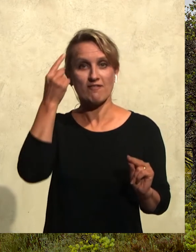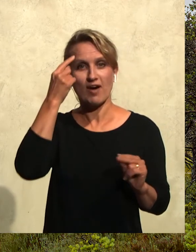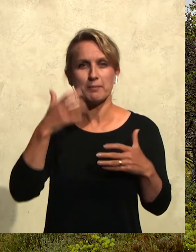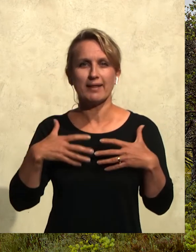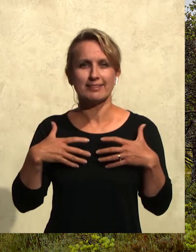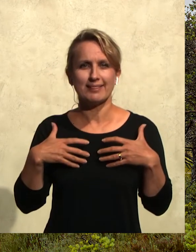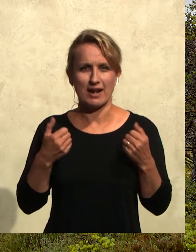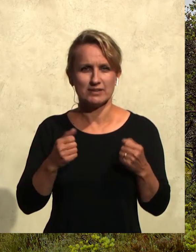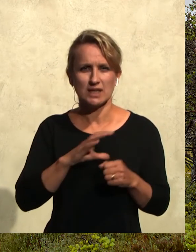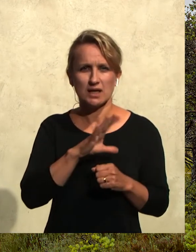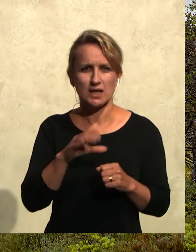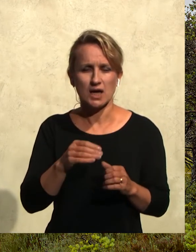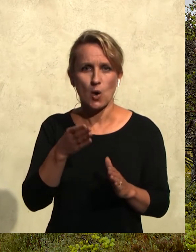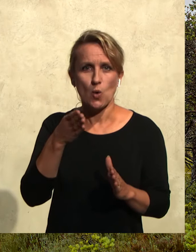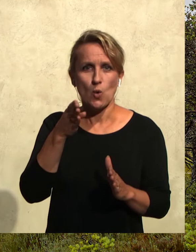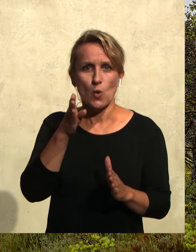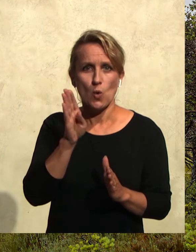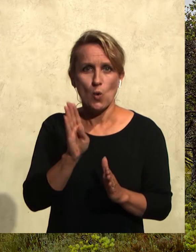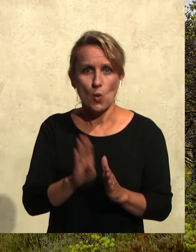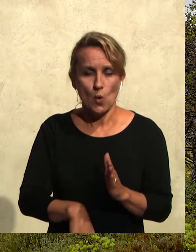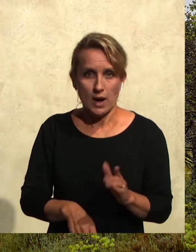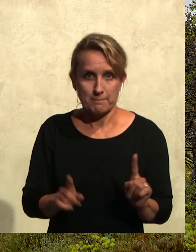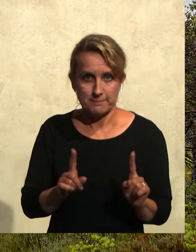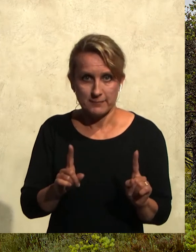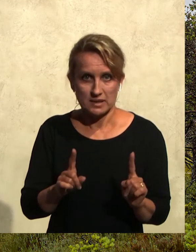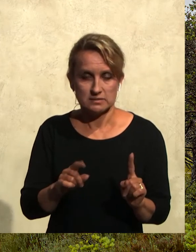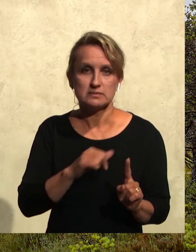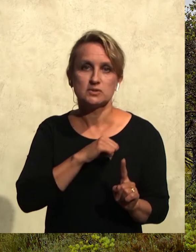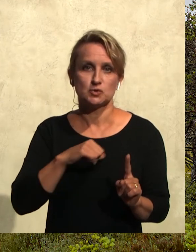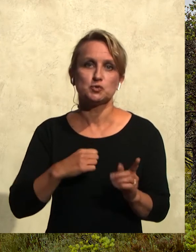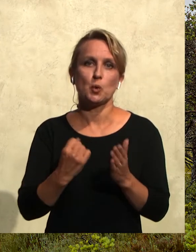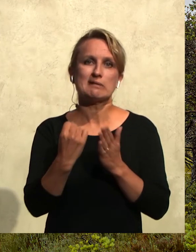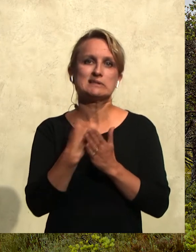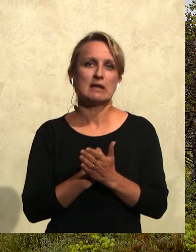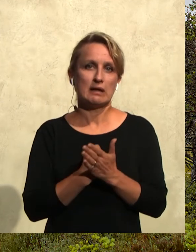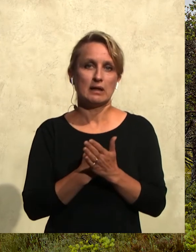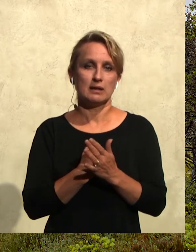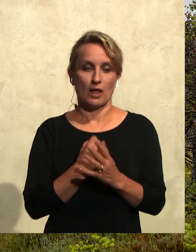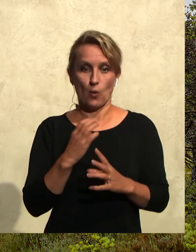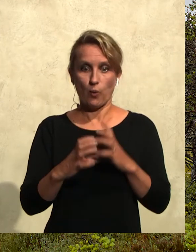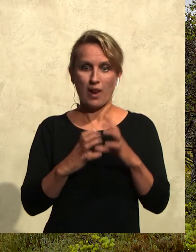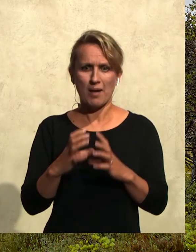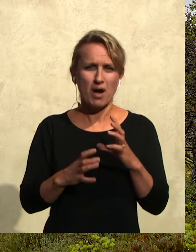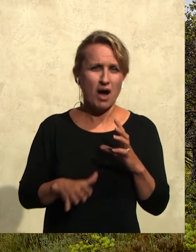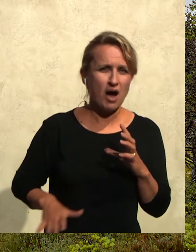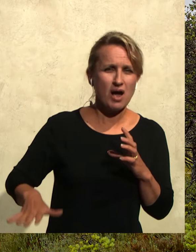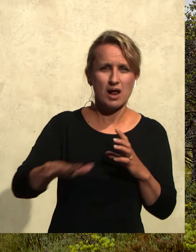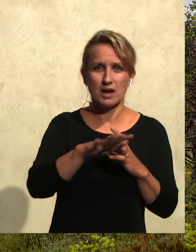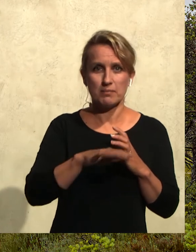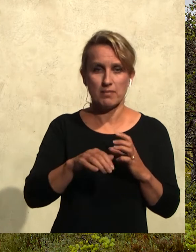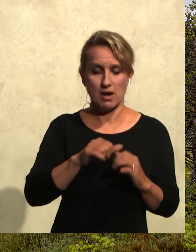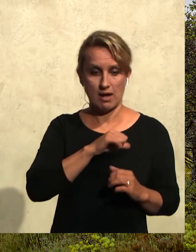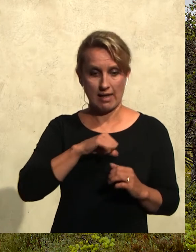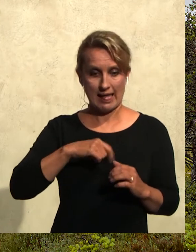there are approximately 800,000 deaths per year by suicide, which is equivalent to 1 every